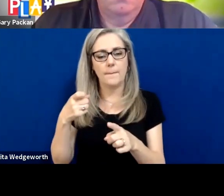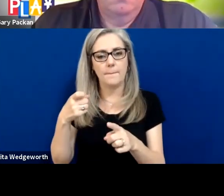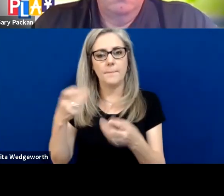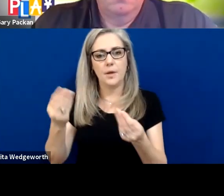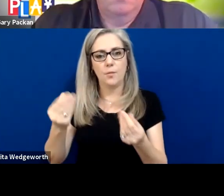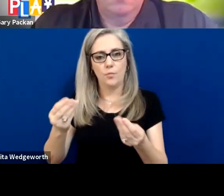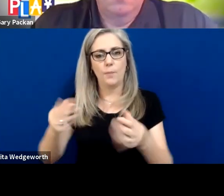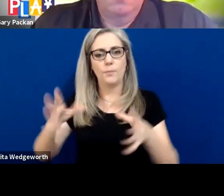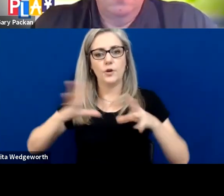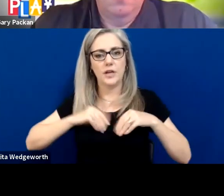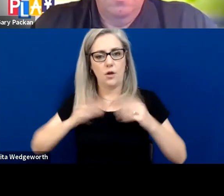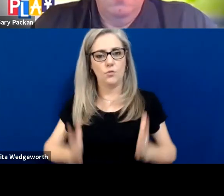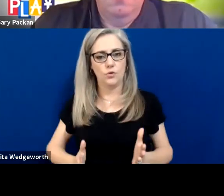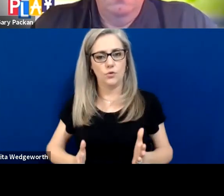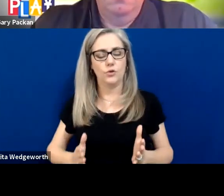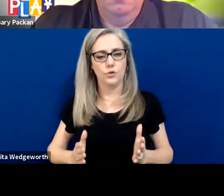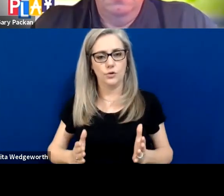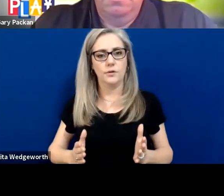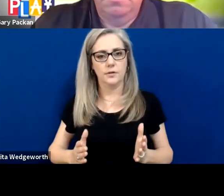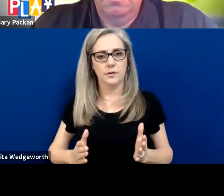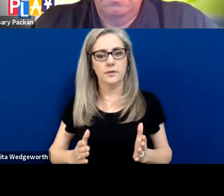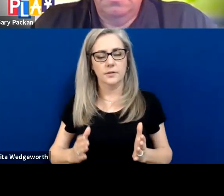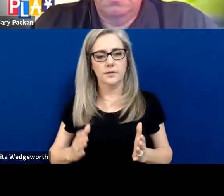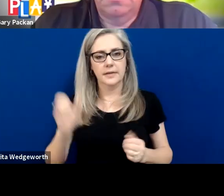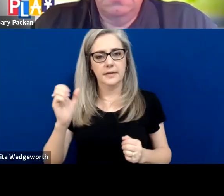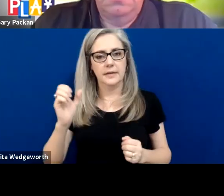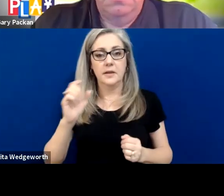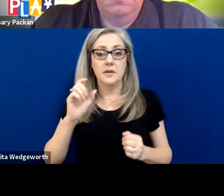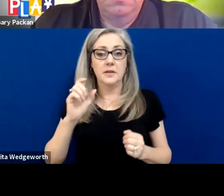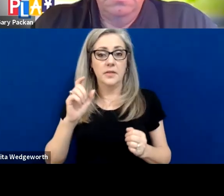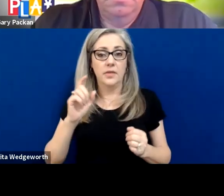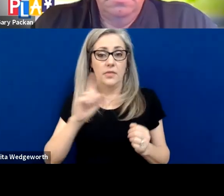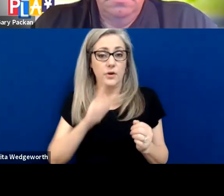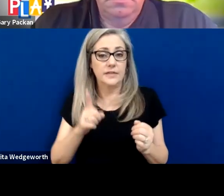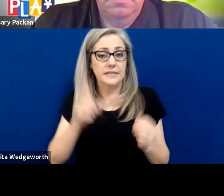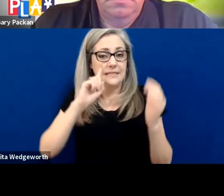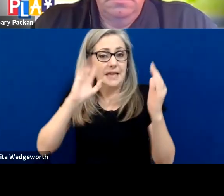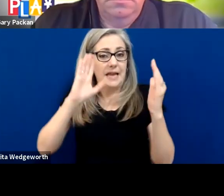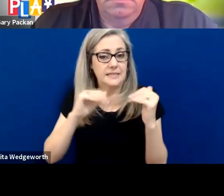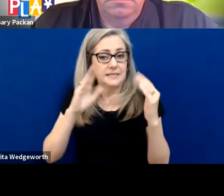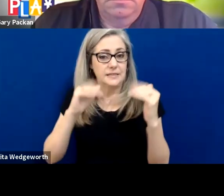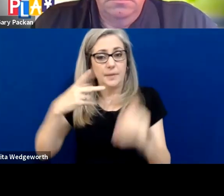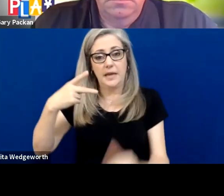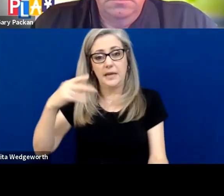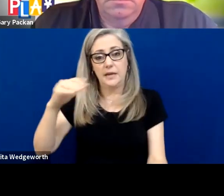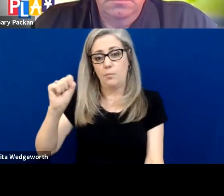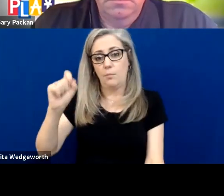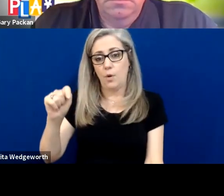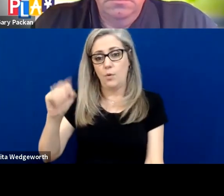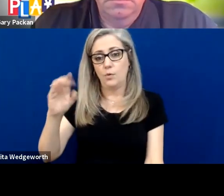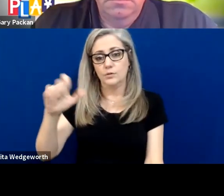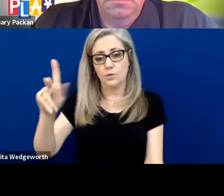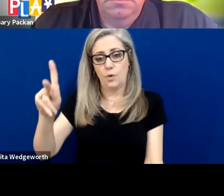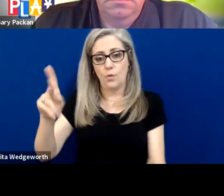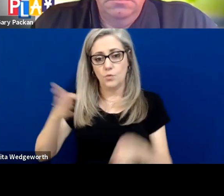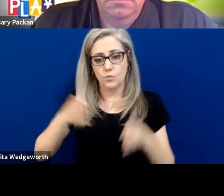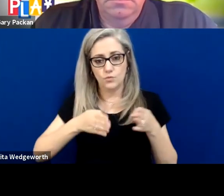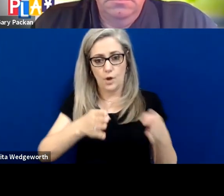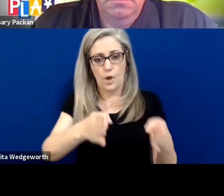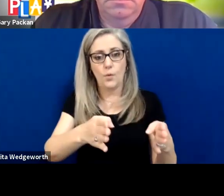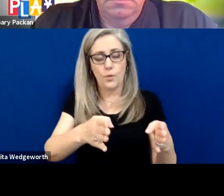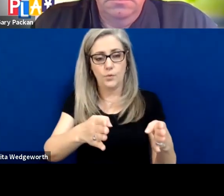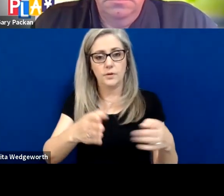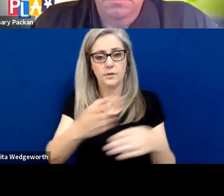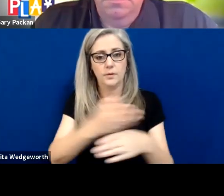owner. There is anticipated Post Oak Road to go through between